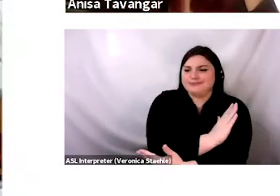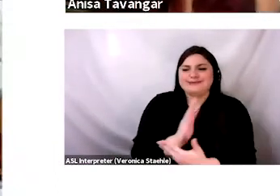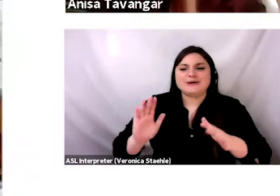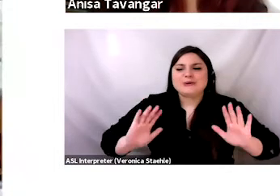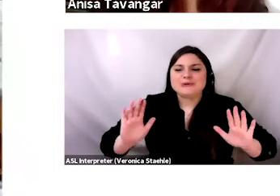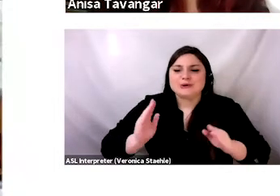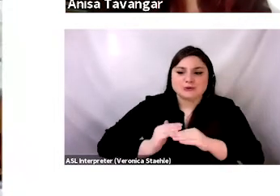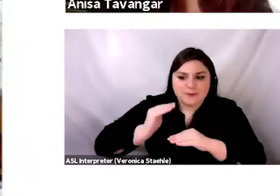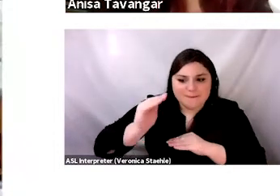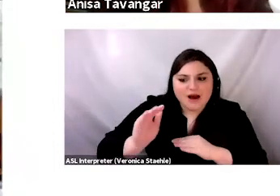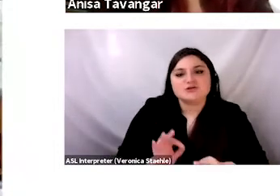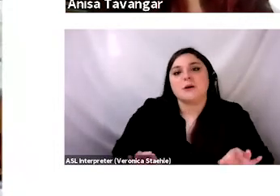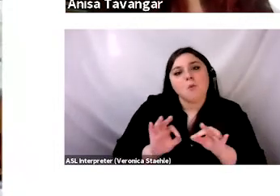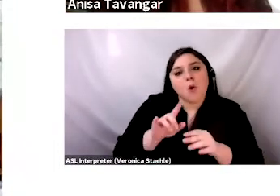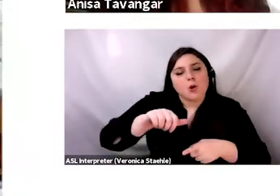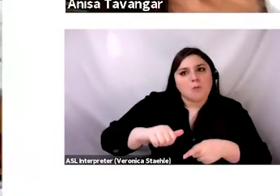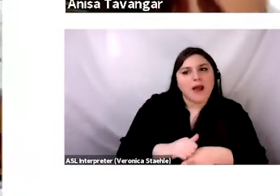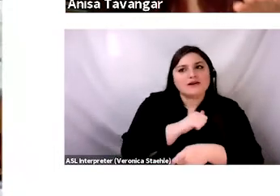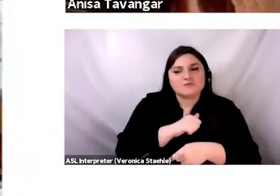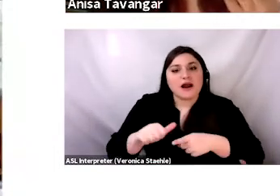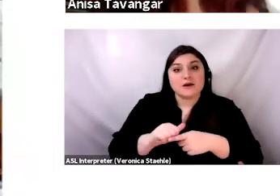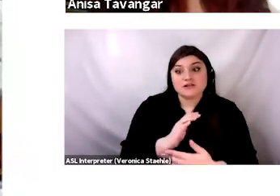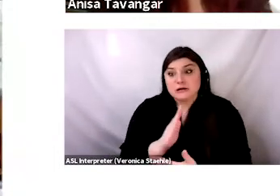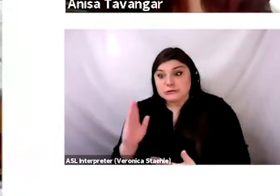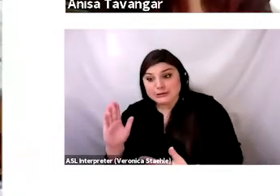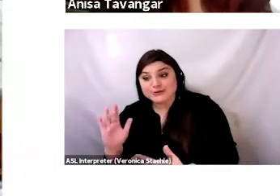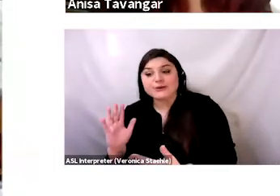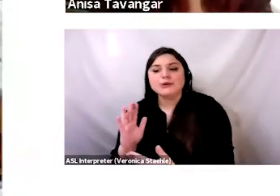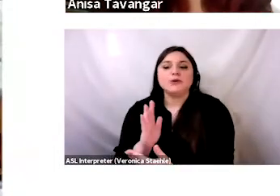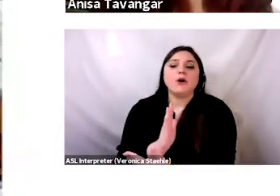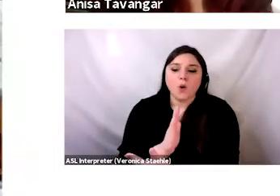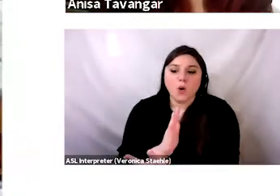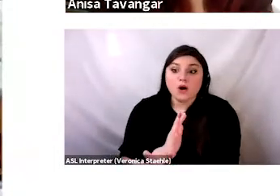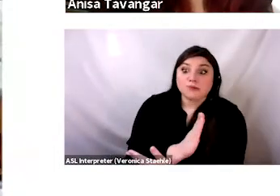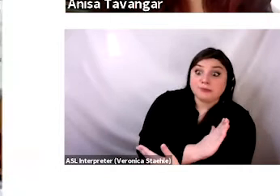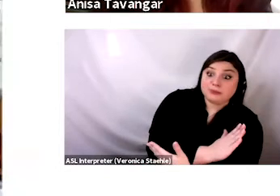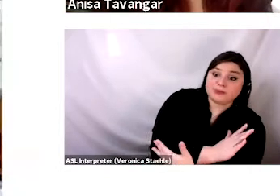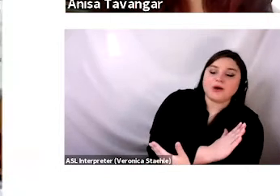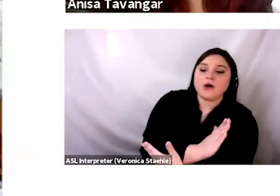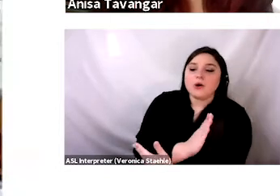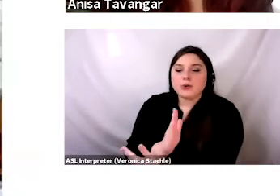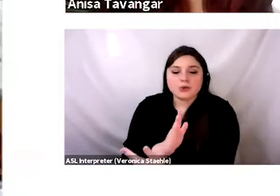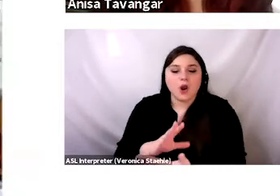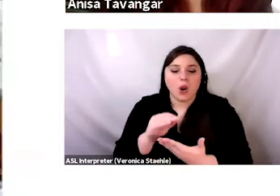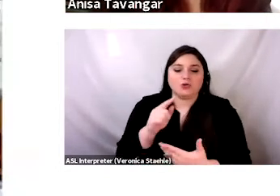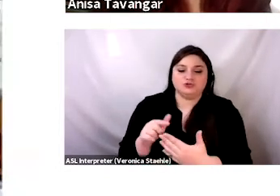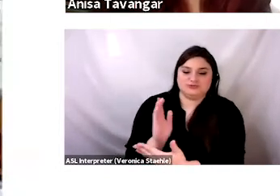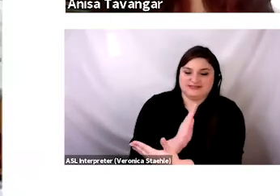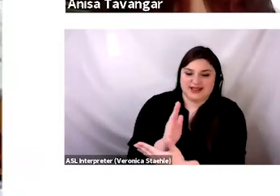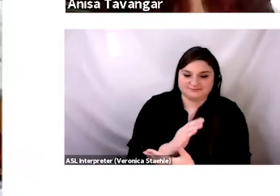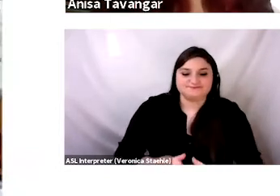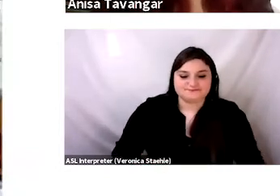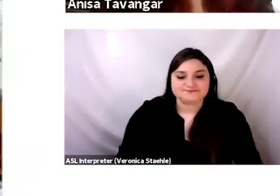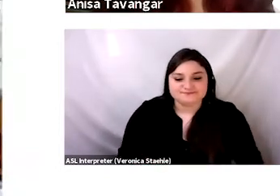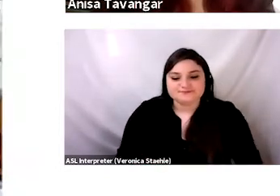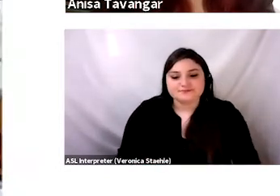of practicing balance. I have up here a photo of Telfar Clemens, the designer of the brand Telfar, and these very